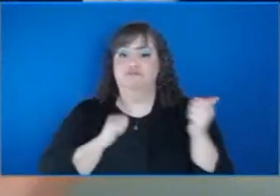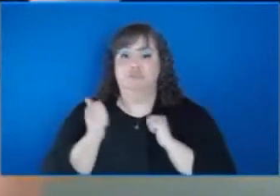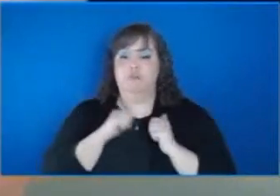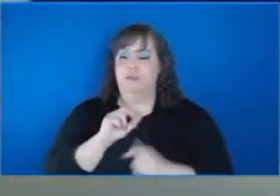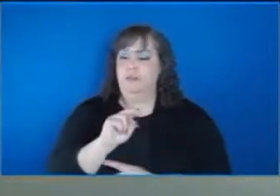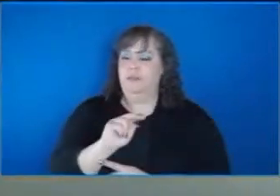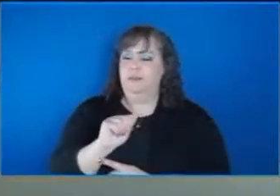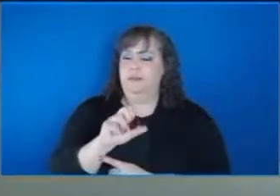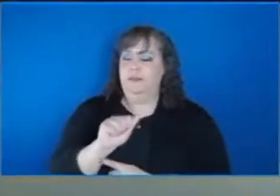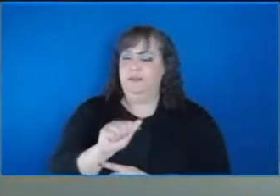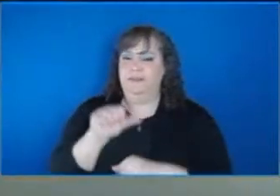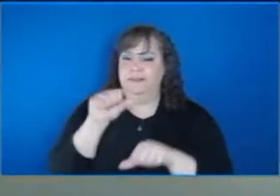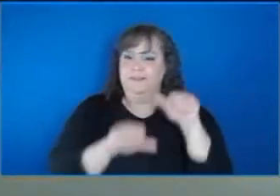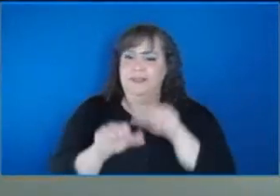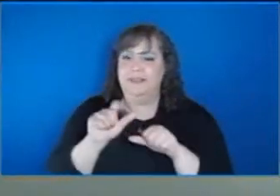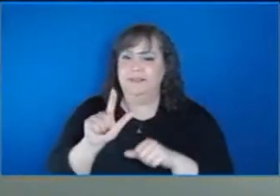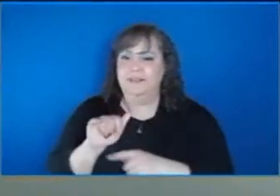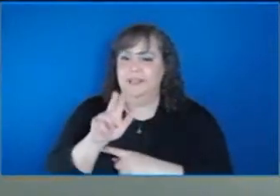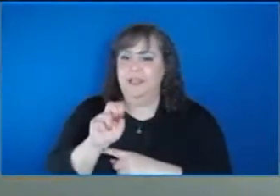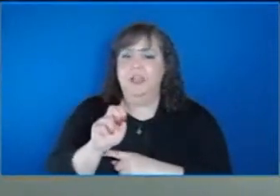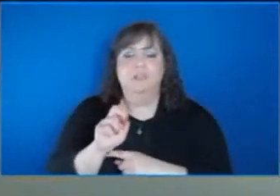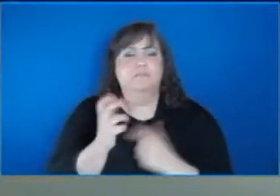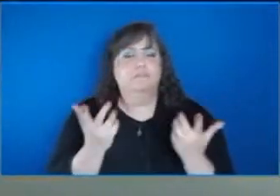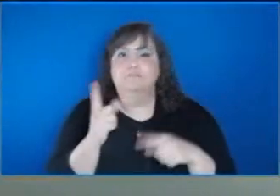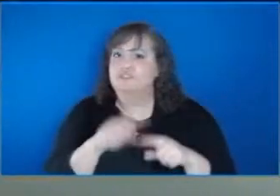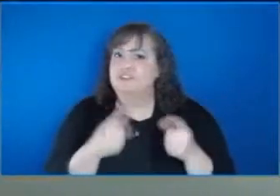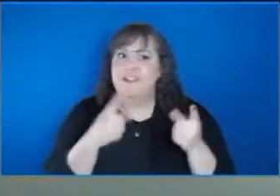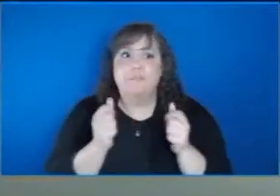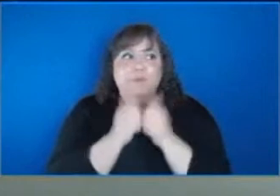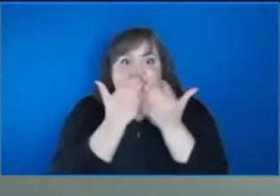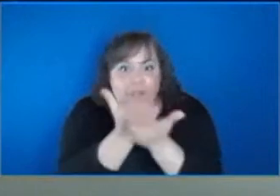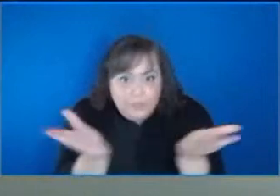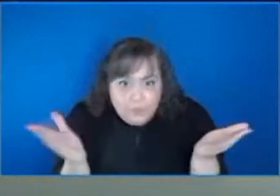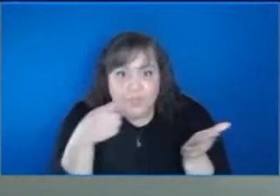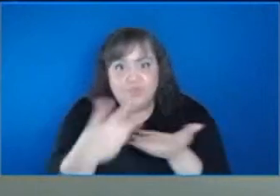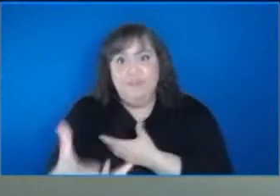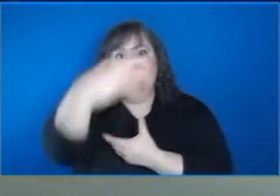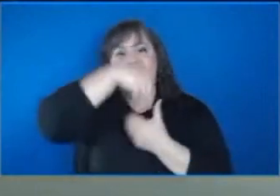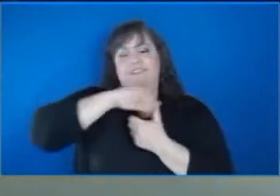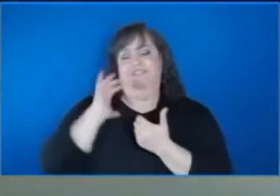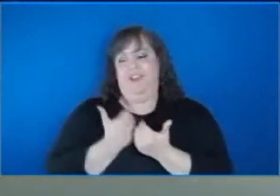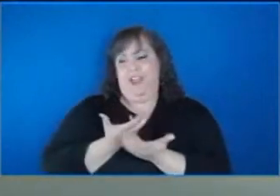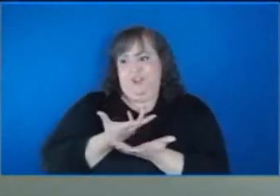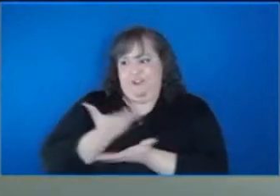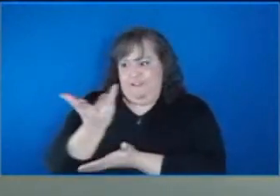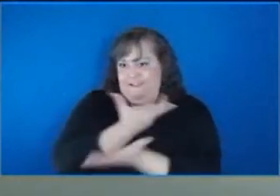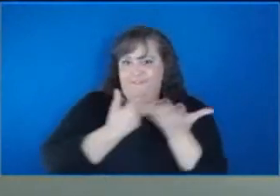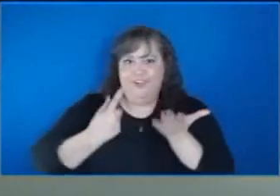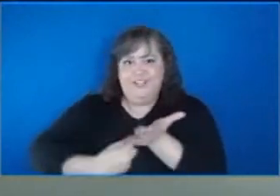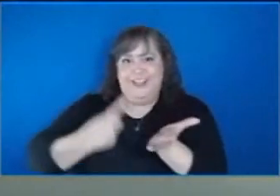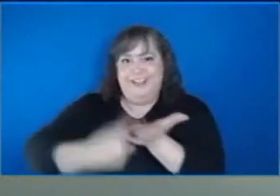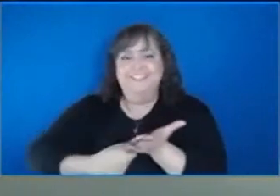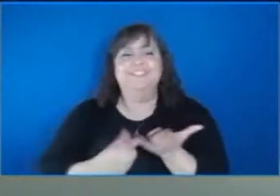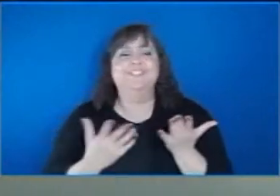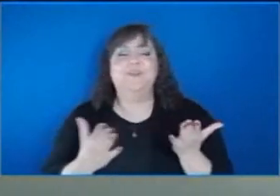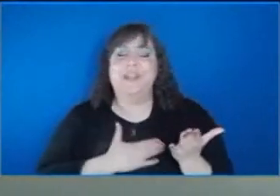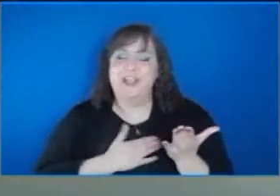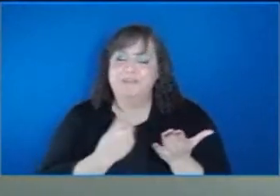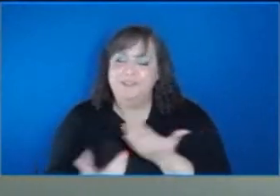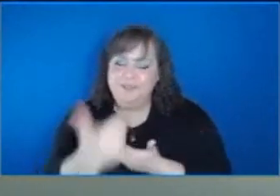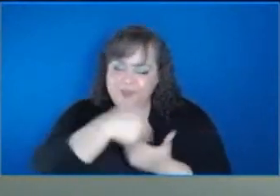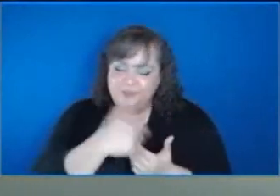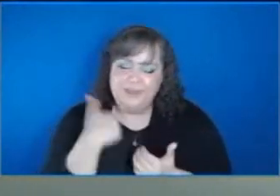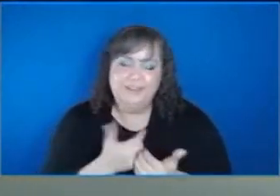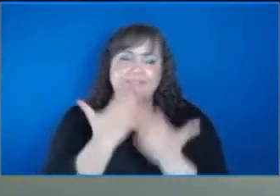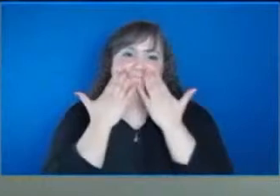is nothing without you. You are part of the conversation, and we're so, so happy to have you. So thank you. And know